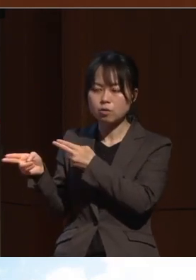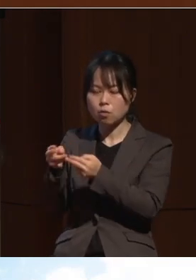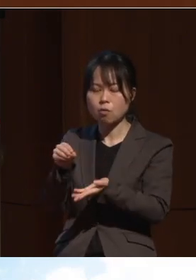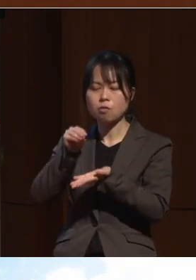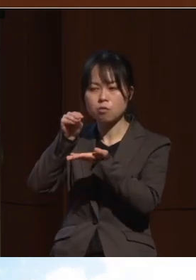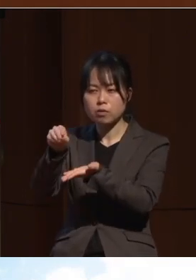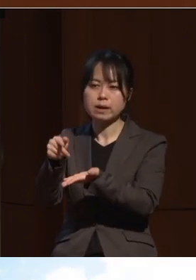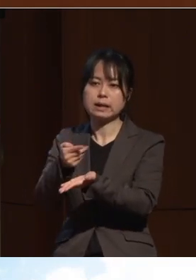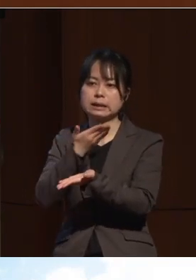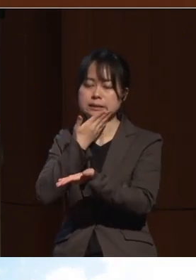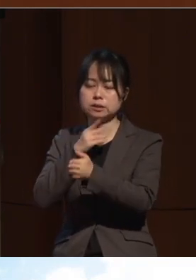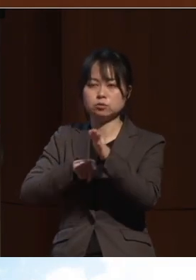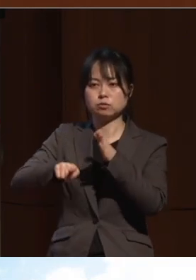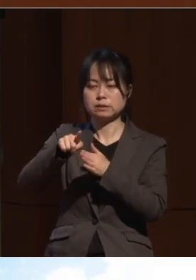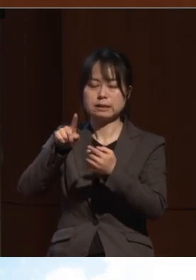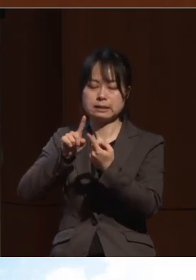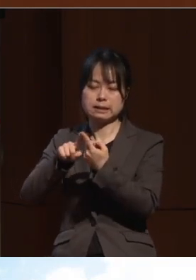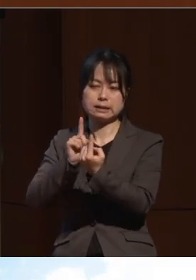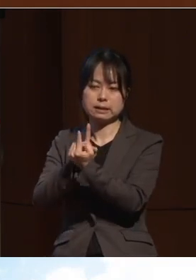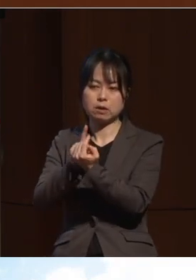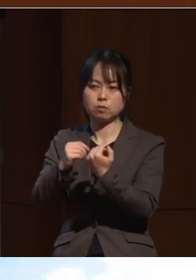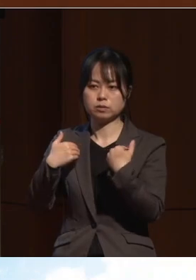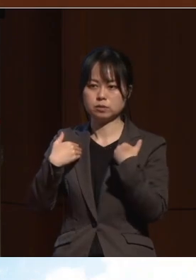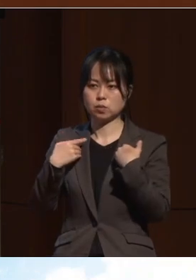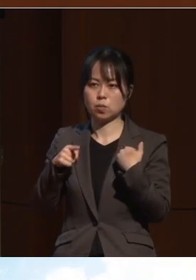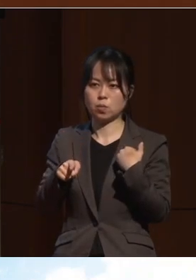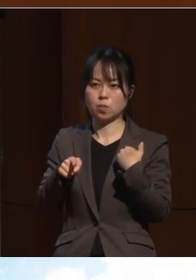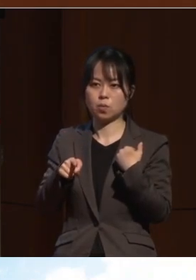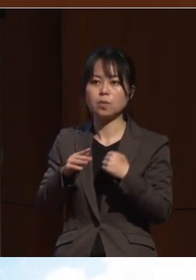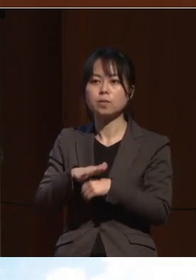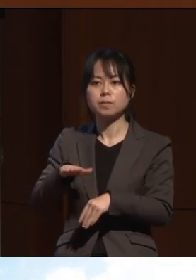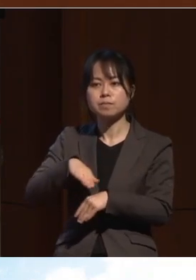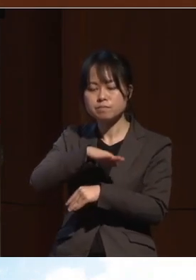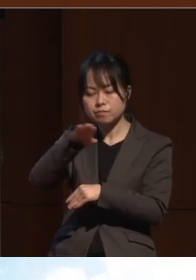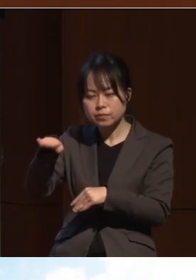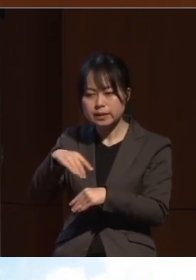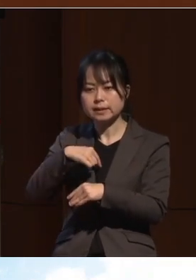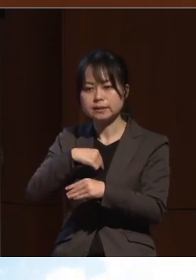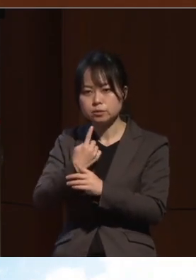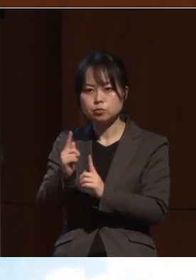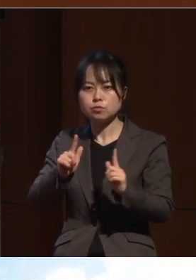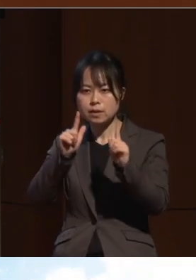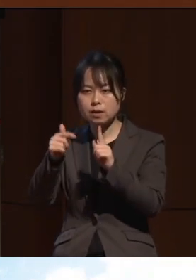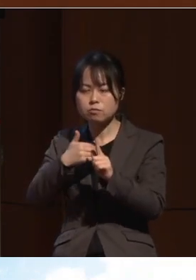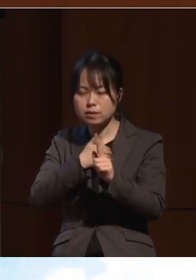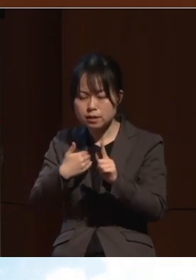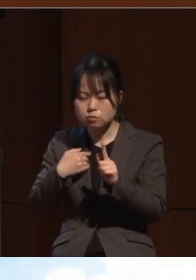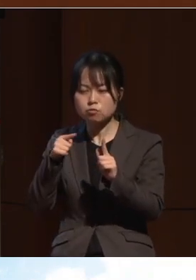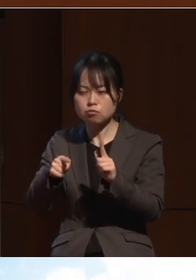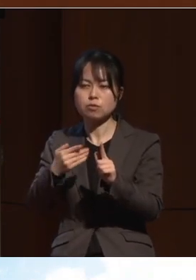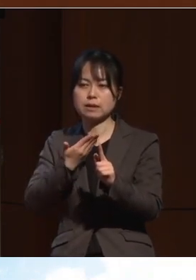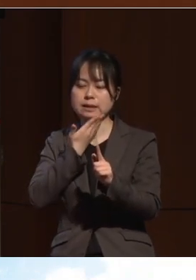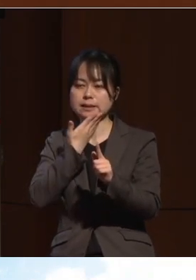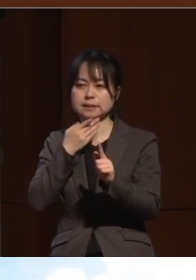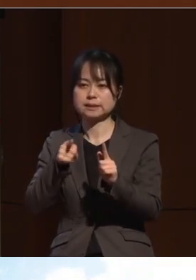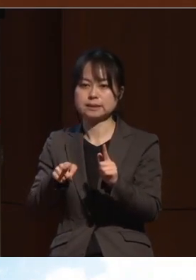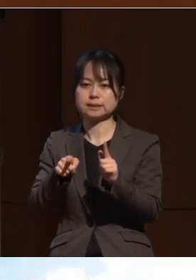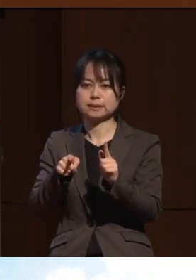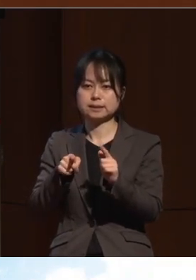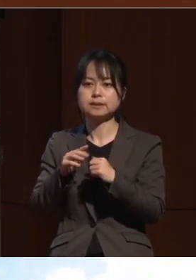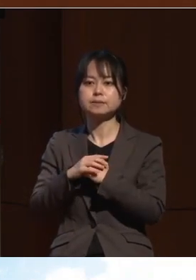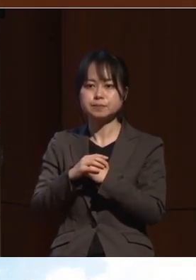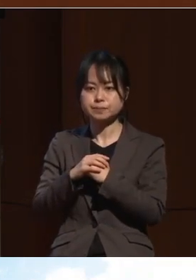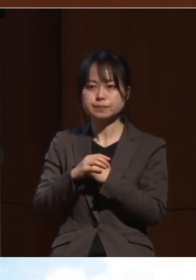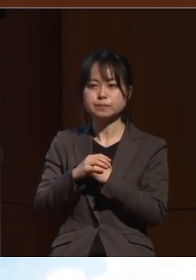older citizens can have as much independence as possible. And the provision of health and social care is going to have to be concentrated in